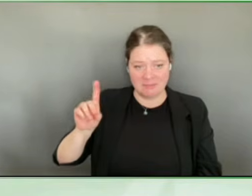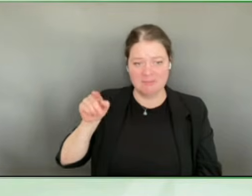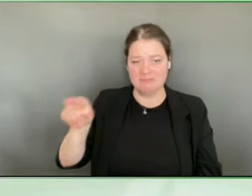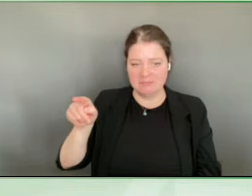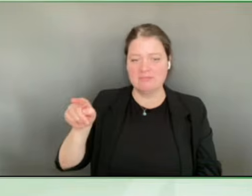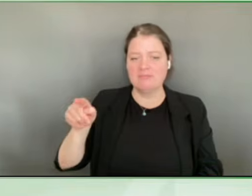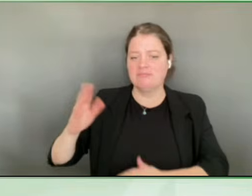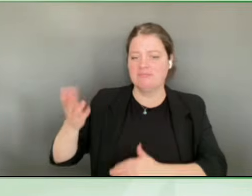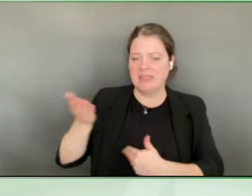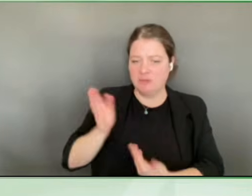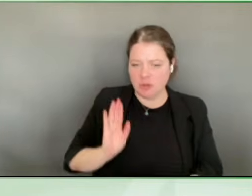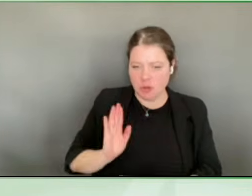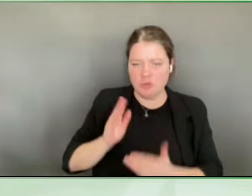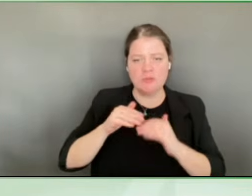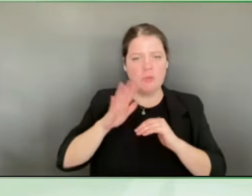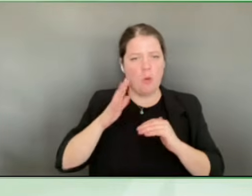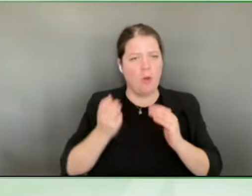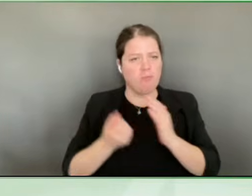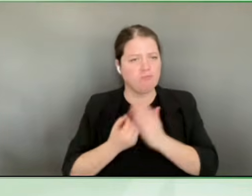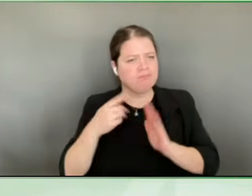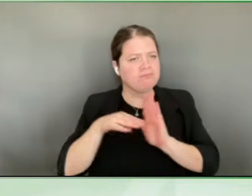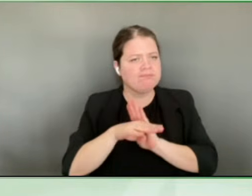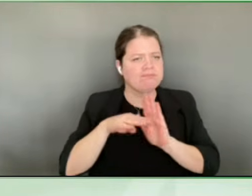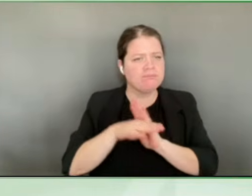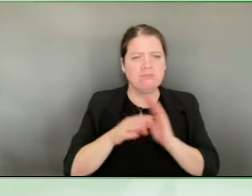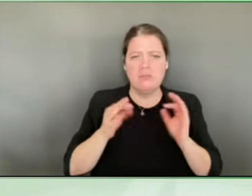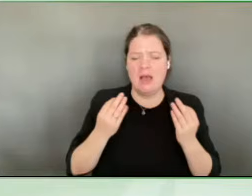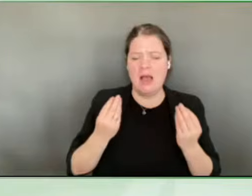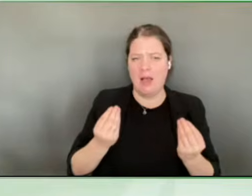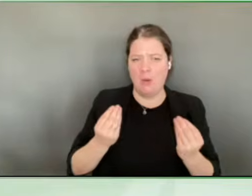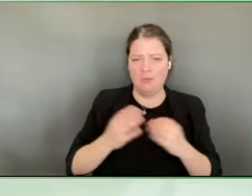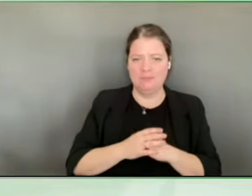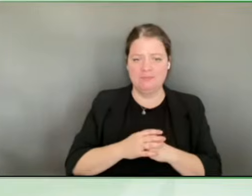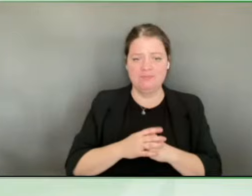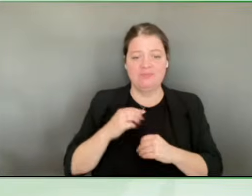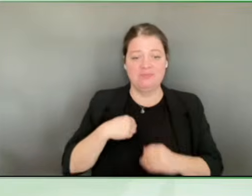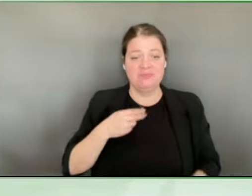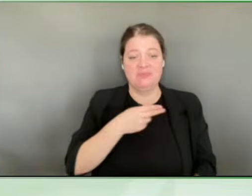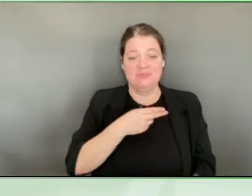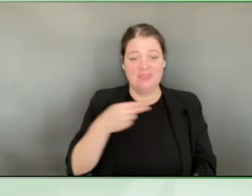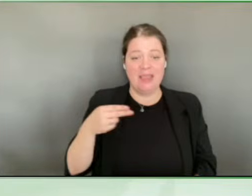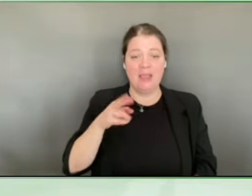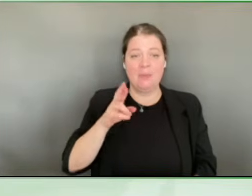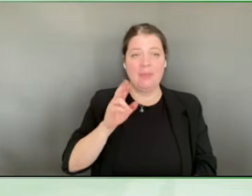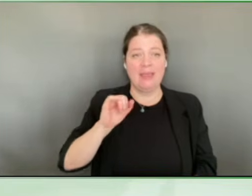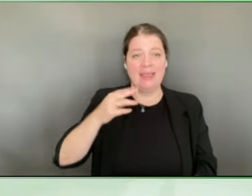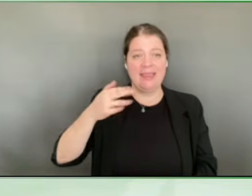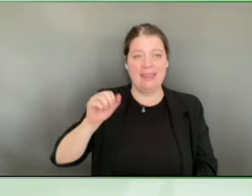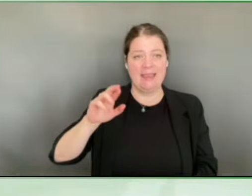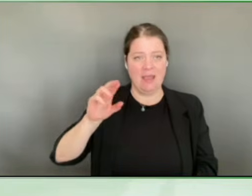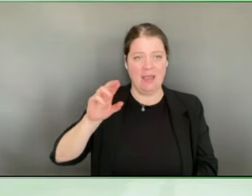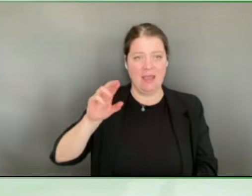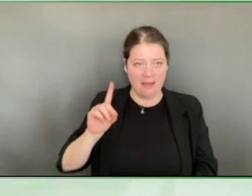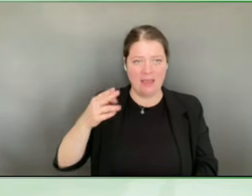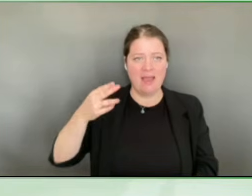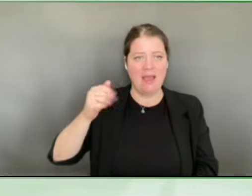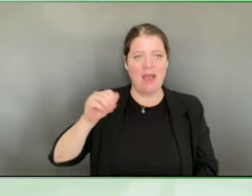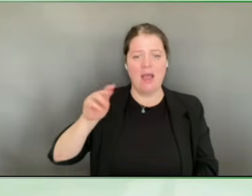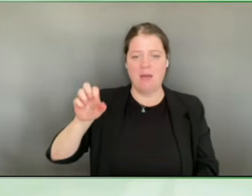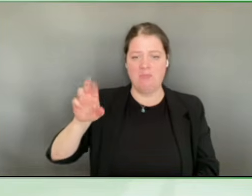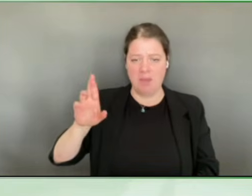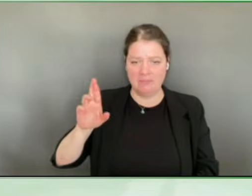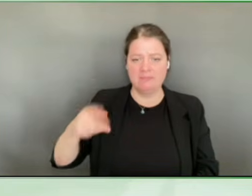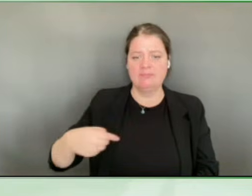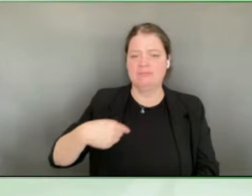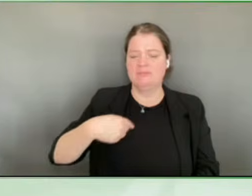Petra. My name is Richard Hamer. I work at Enable in Scotland, and we always have a saying which is demonstrate